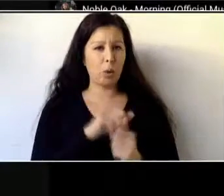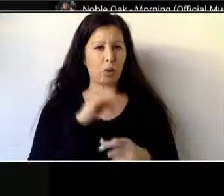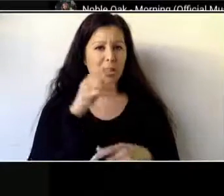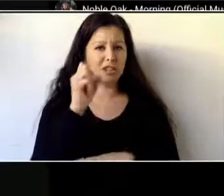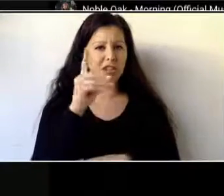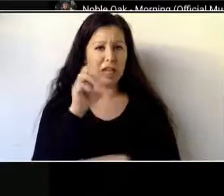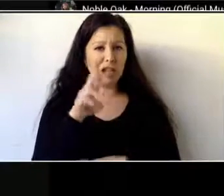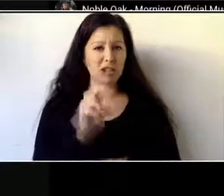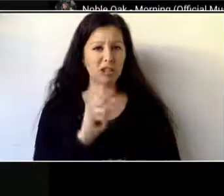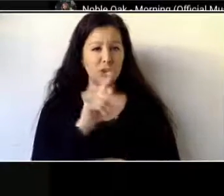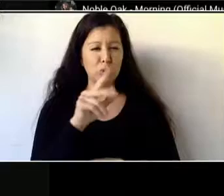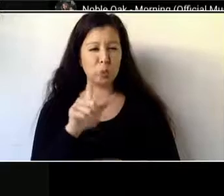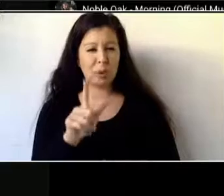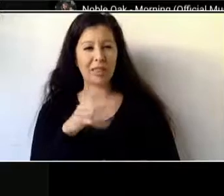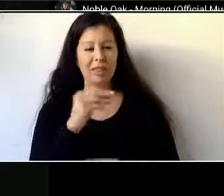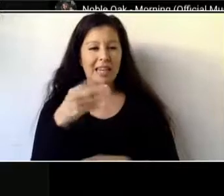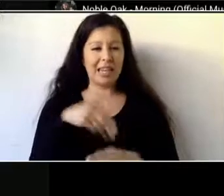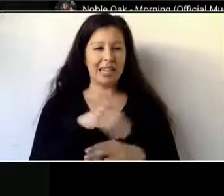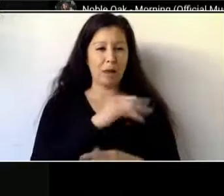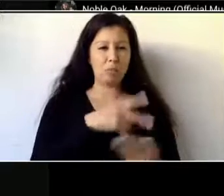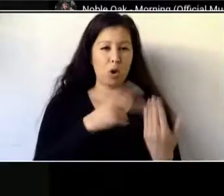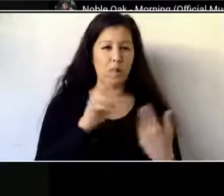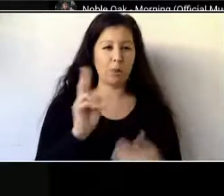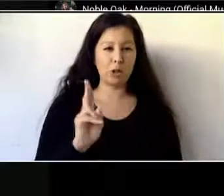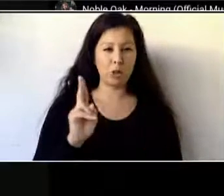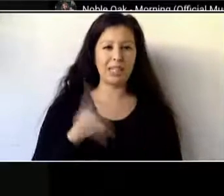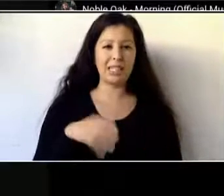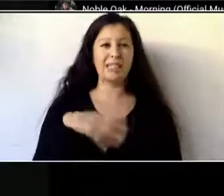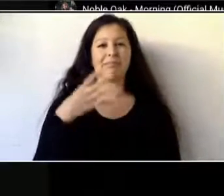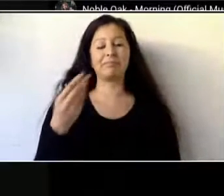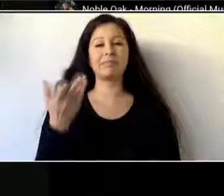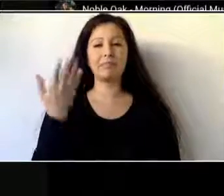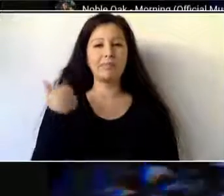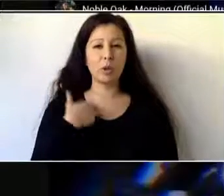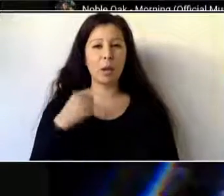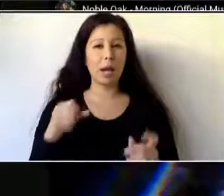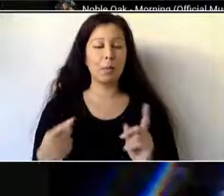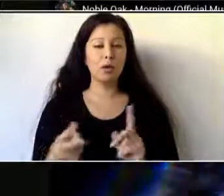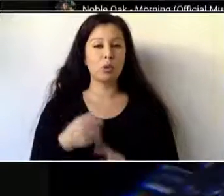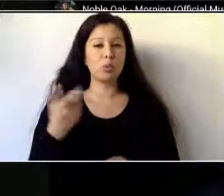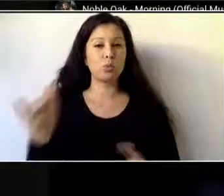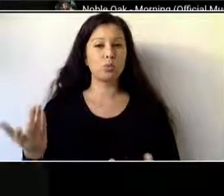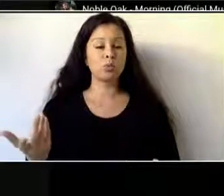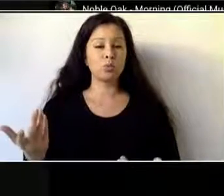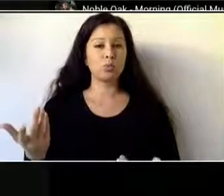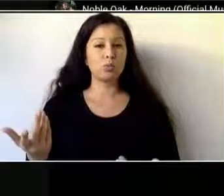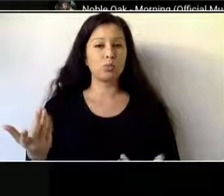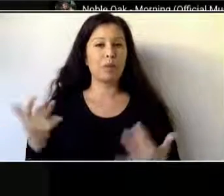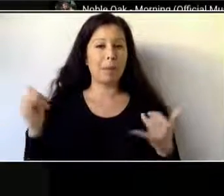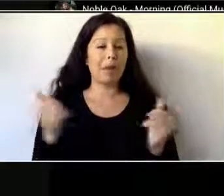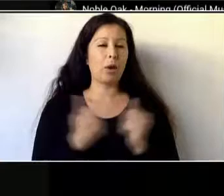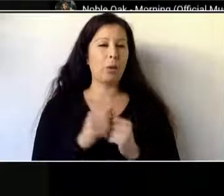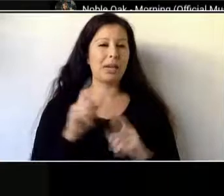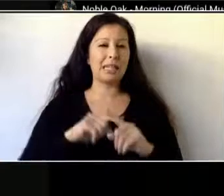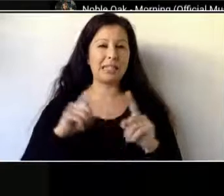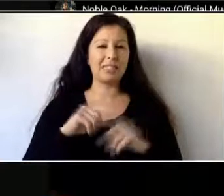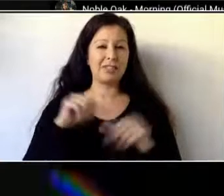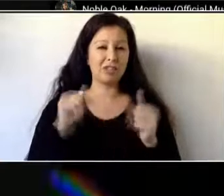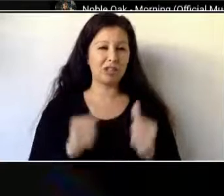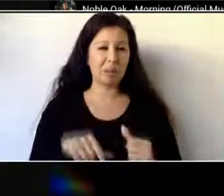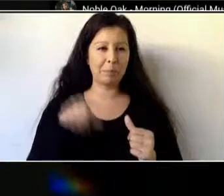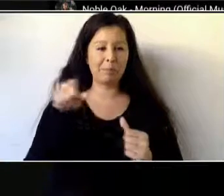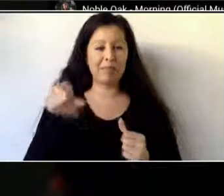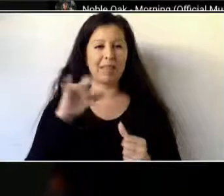shaders and stuff like that in Unity now. And, you know, we were able to also, you know, play with like different shapes. These are